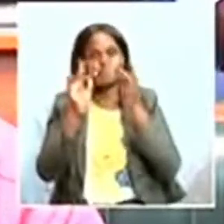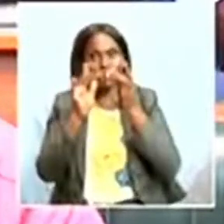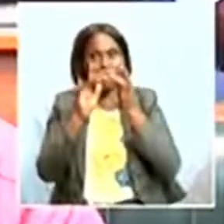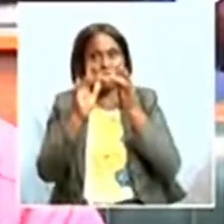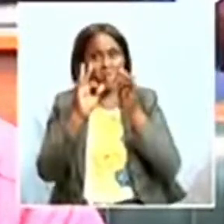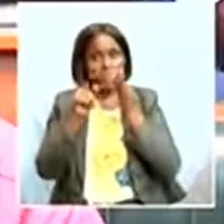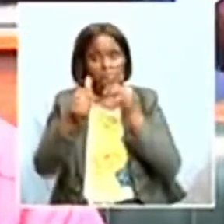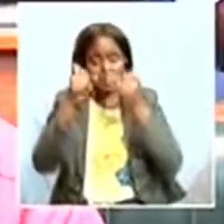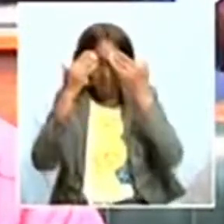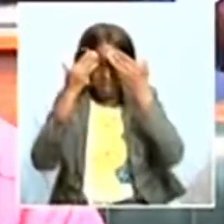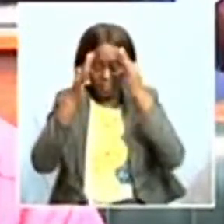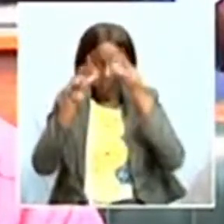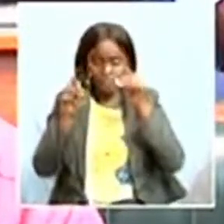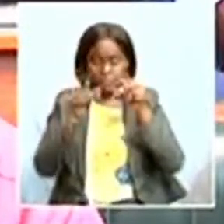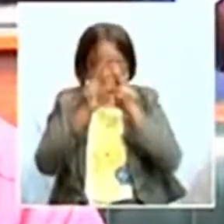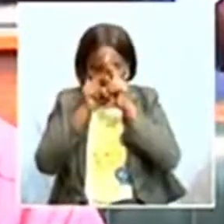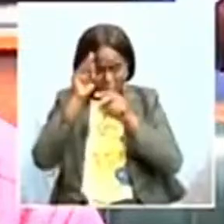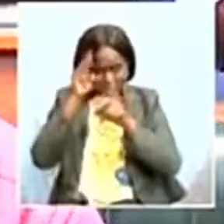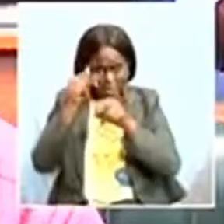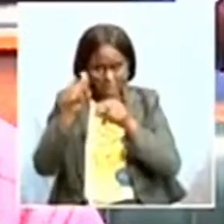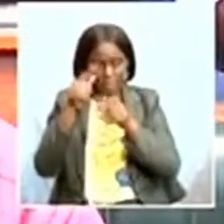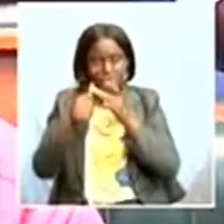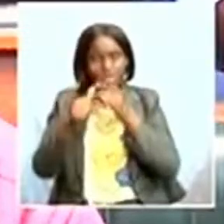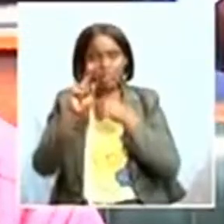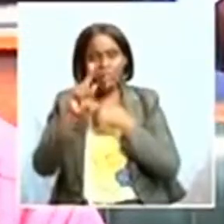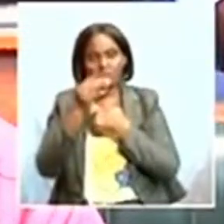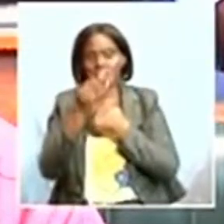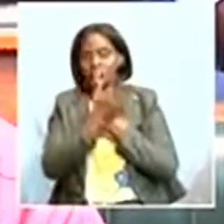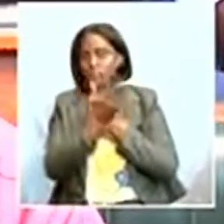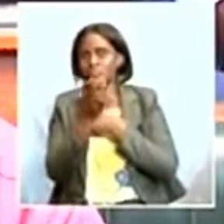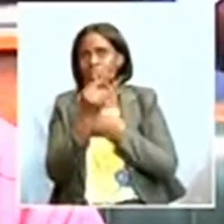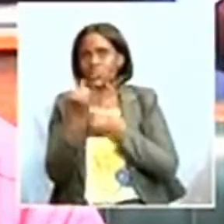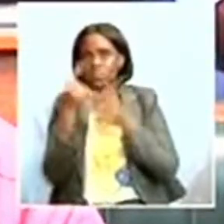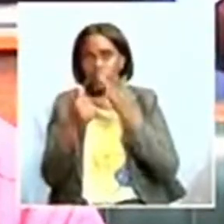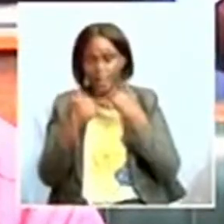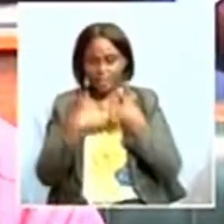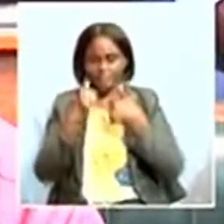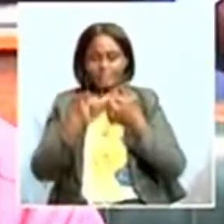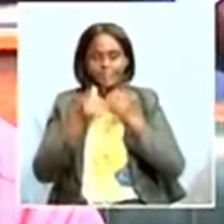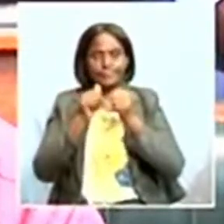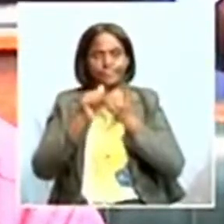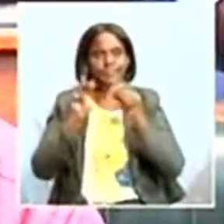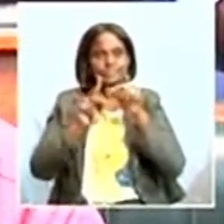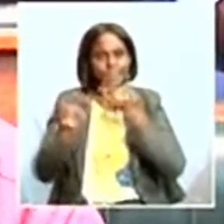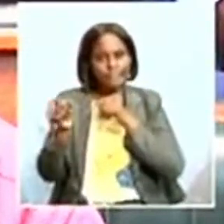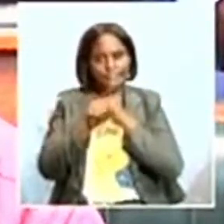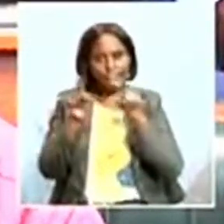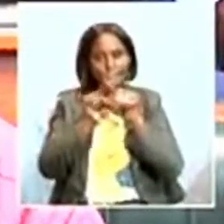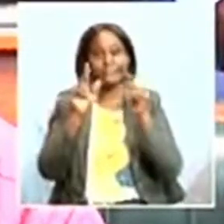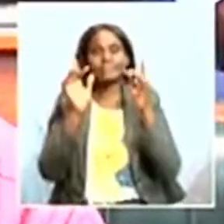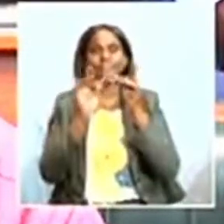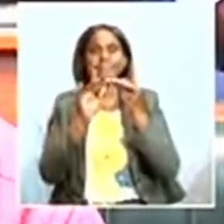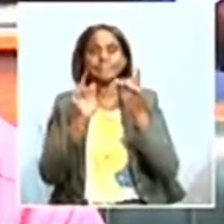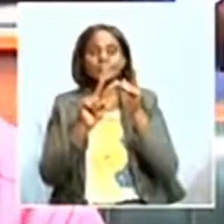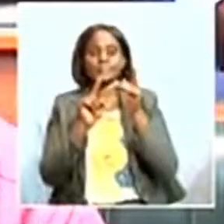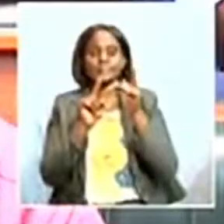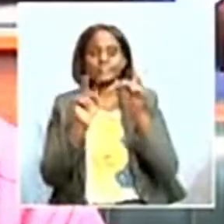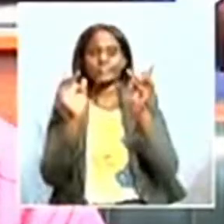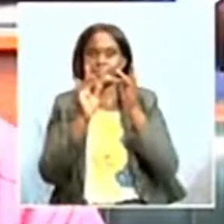be aware that, Honorable Ministers, one of the issues that is affecting our people is the issue of internet,